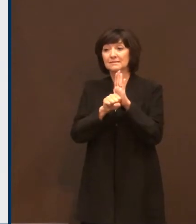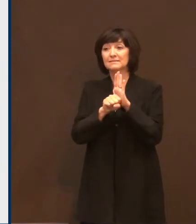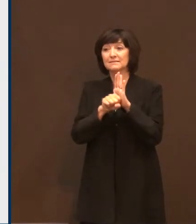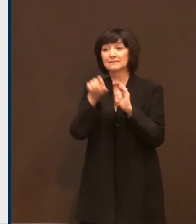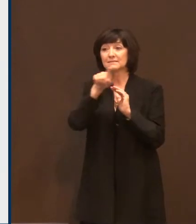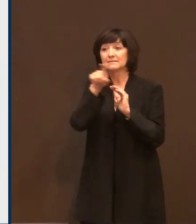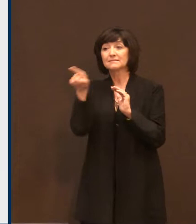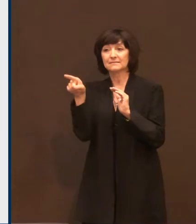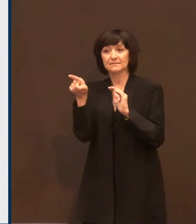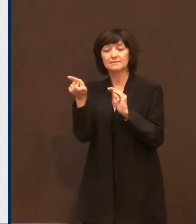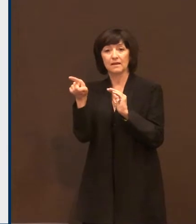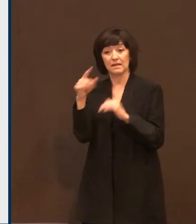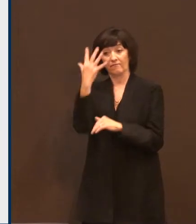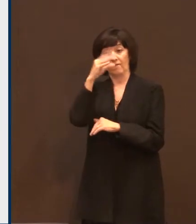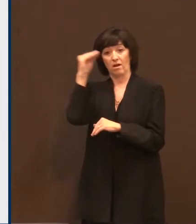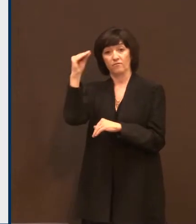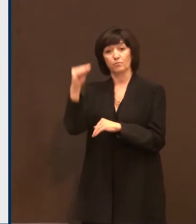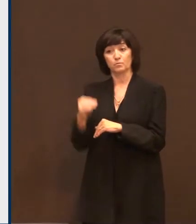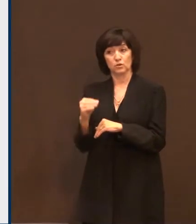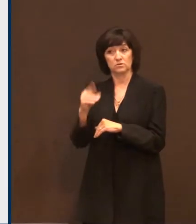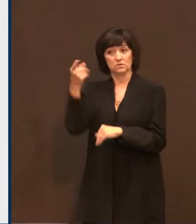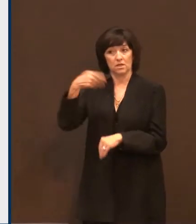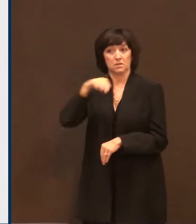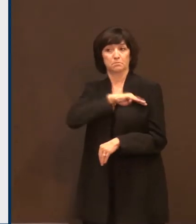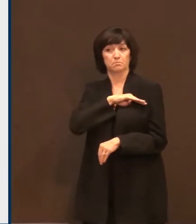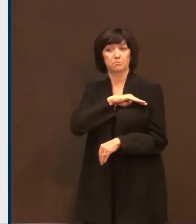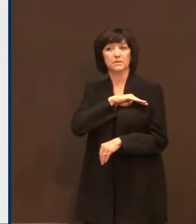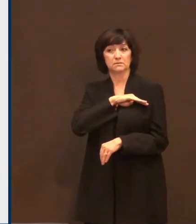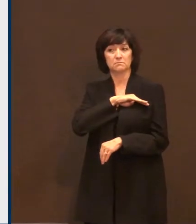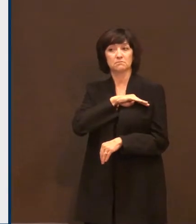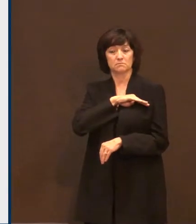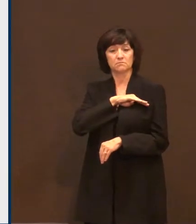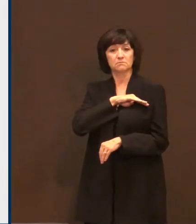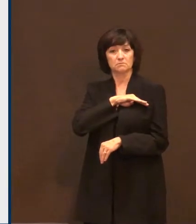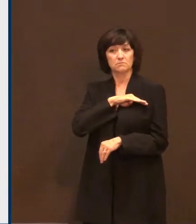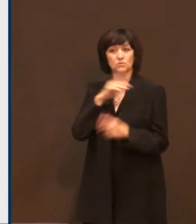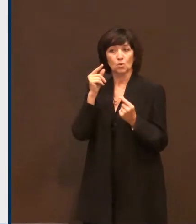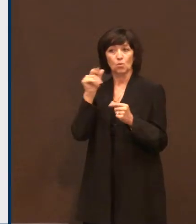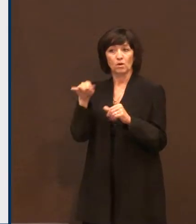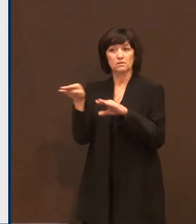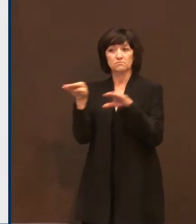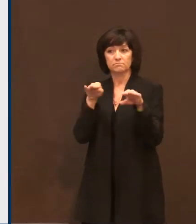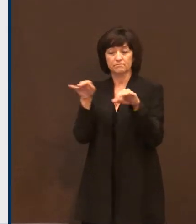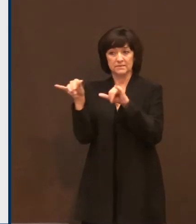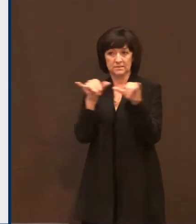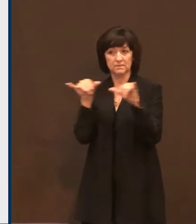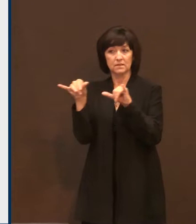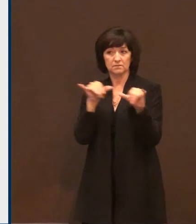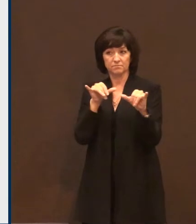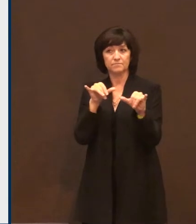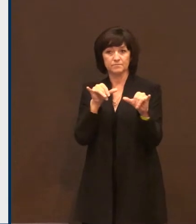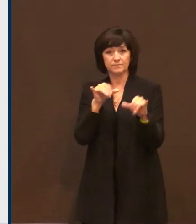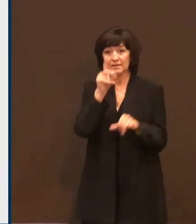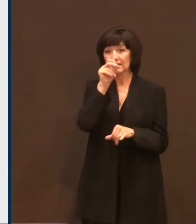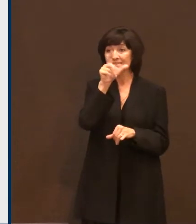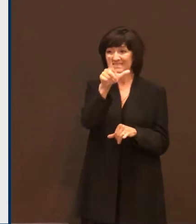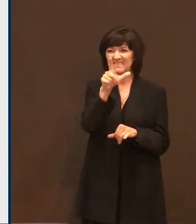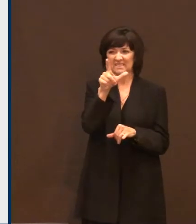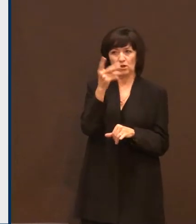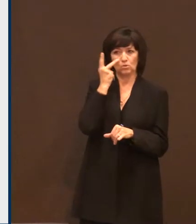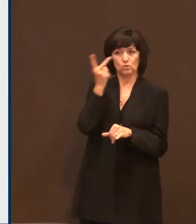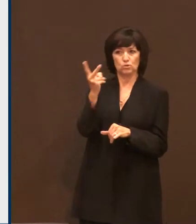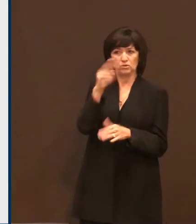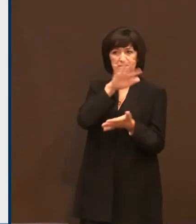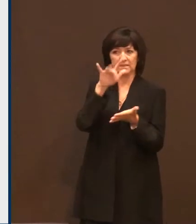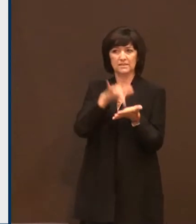positivity test of 5%. Delaware's just on the good side of the line there in the middle, with